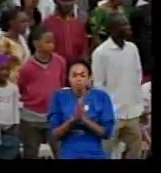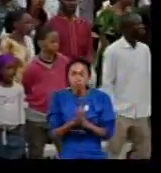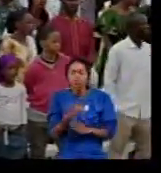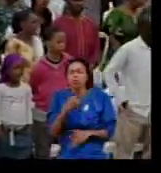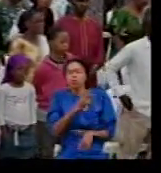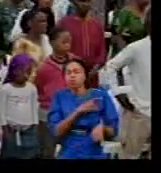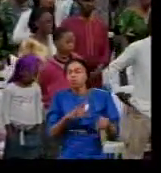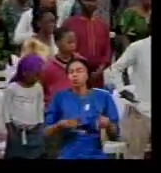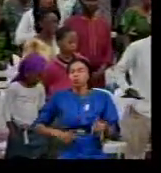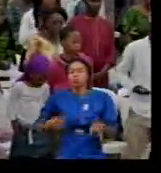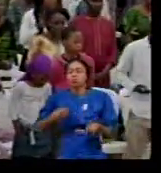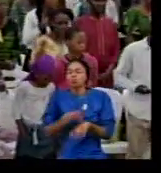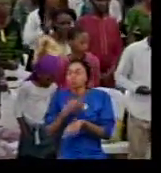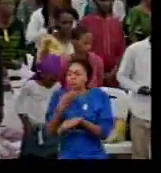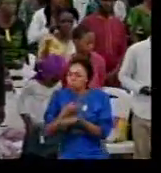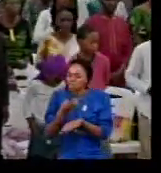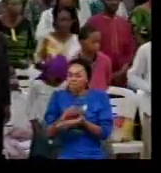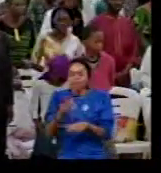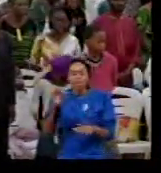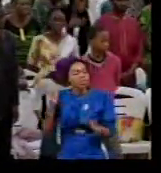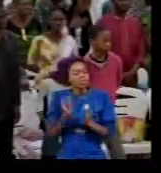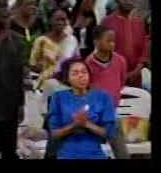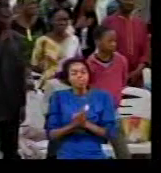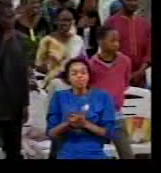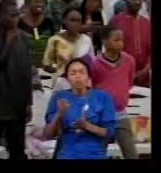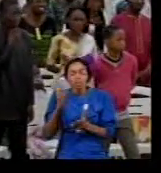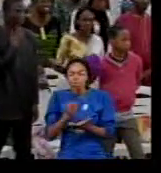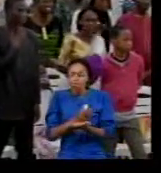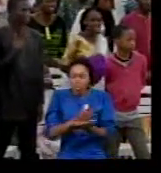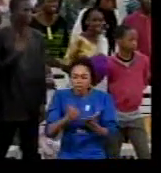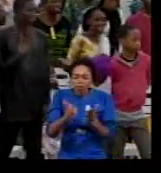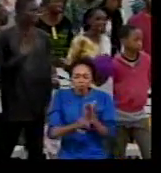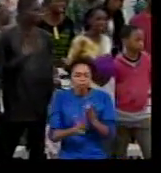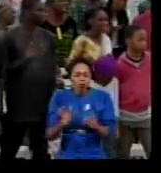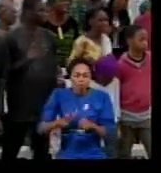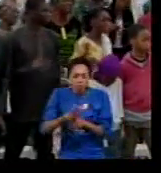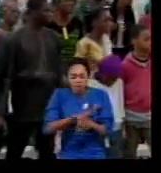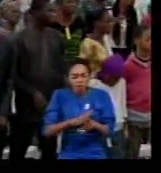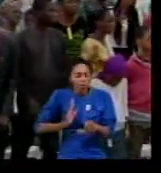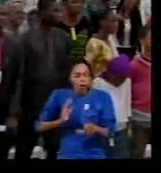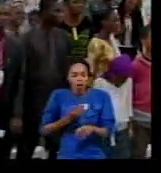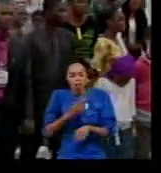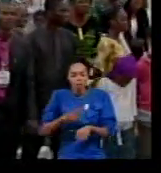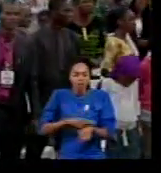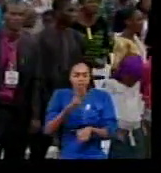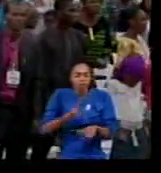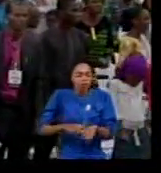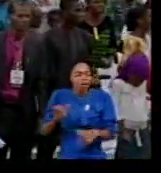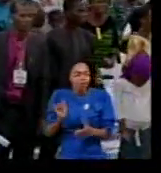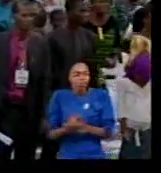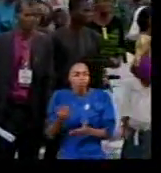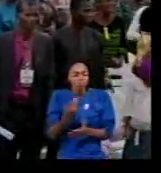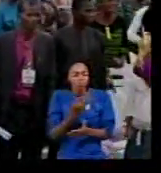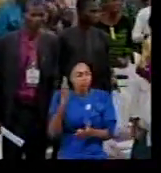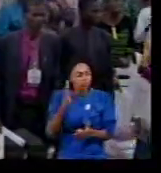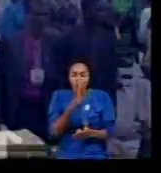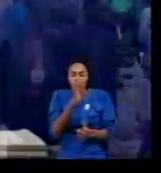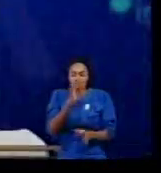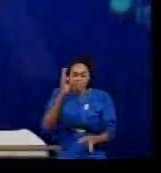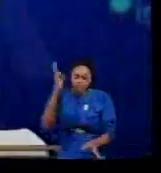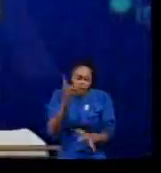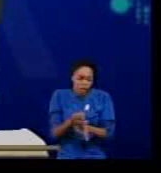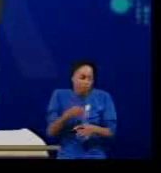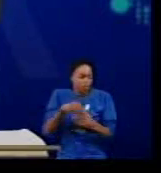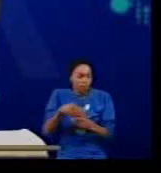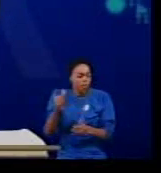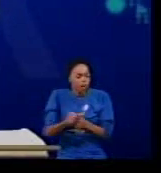the old life. You know, when you see God, you die. When you see the angel of God, you die. He was still having that. That's why when new converts